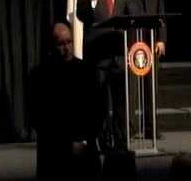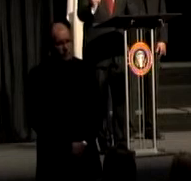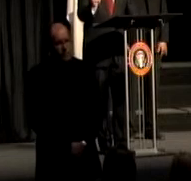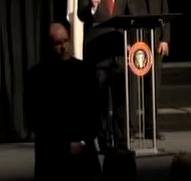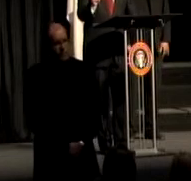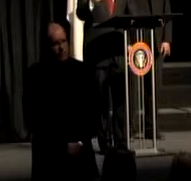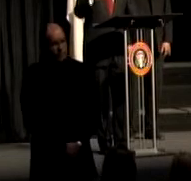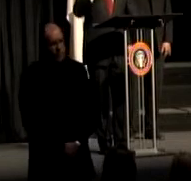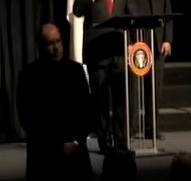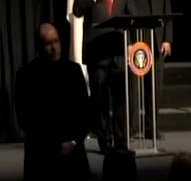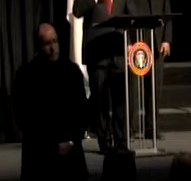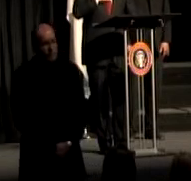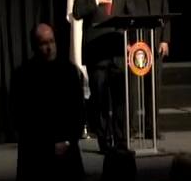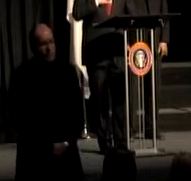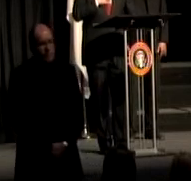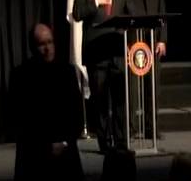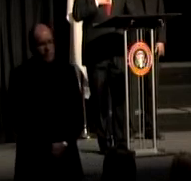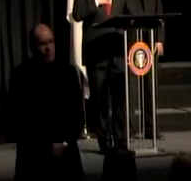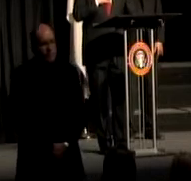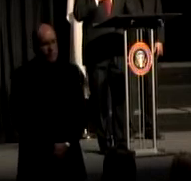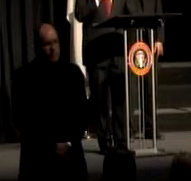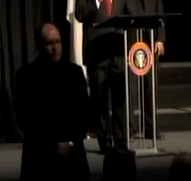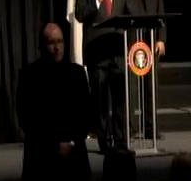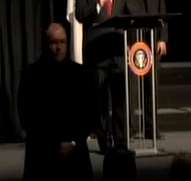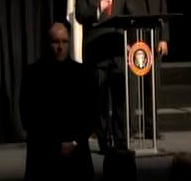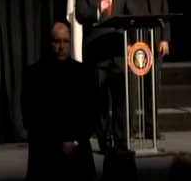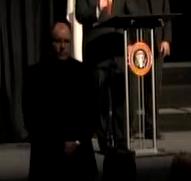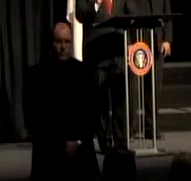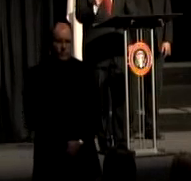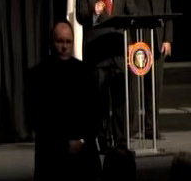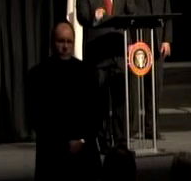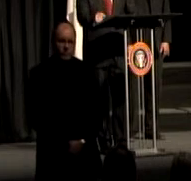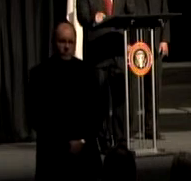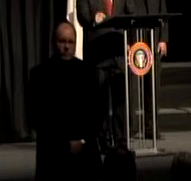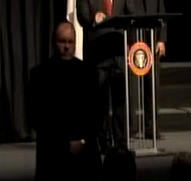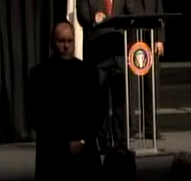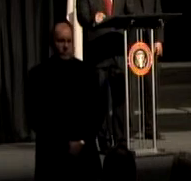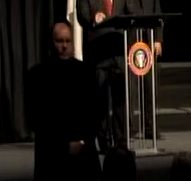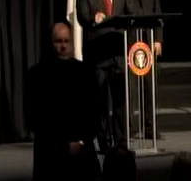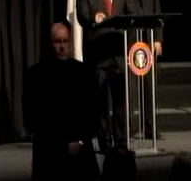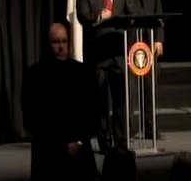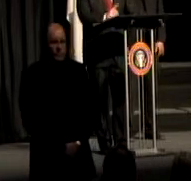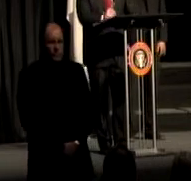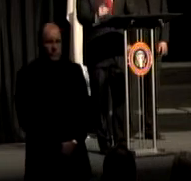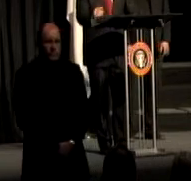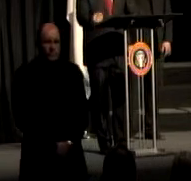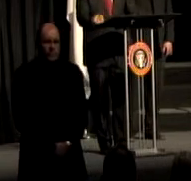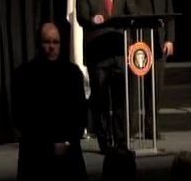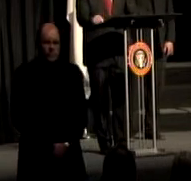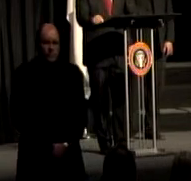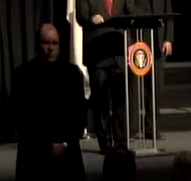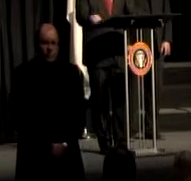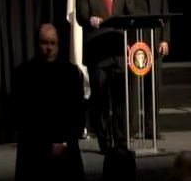you and I we need to be the witness we started